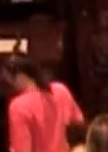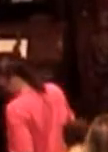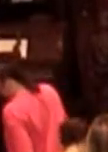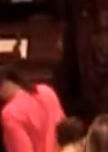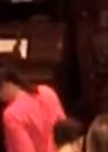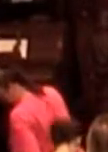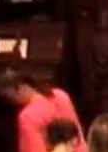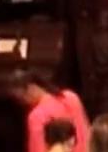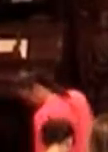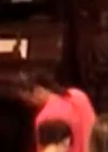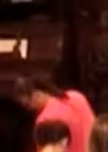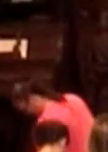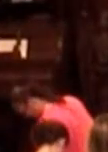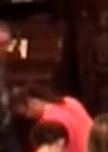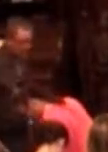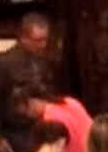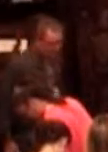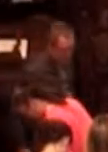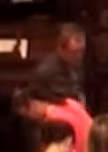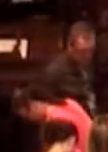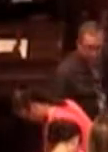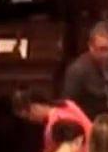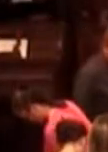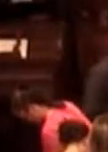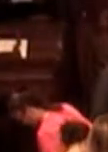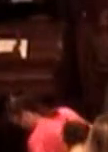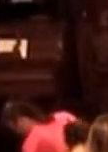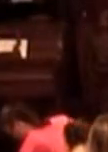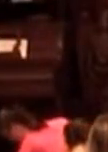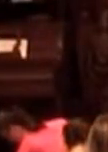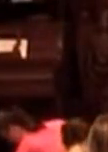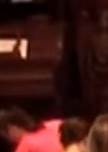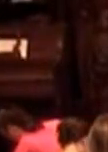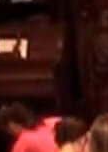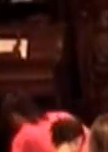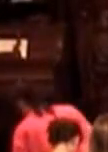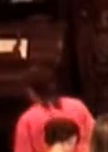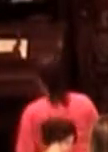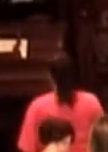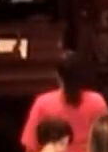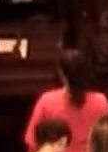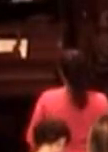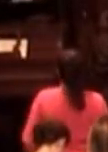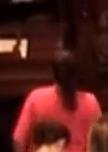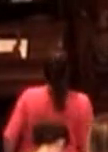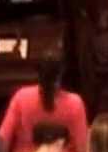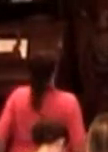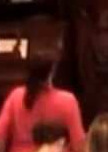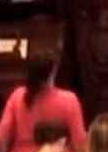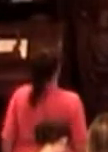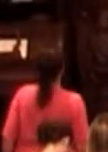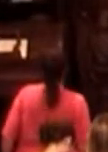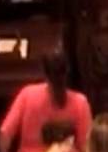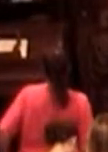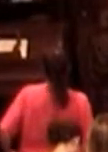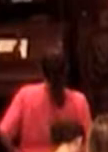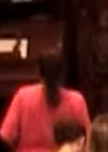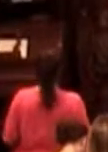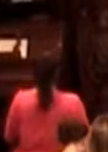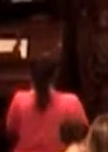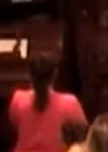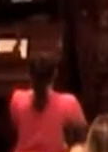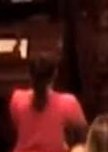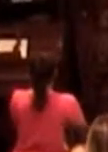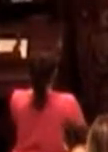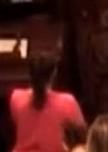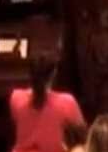that we can give praises to you, that we can be glorious in your name. So we just ask that the message you've